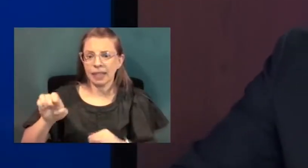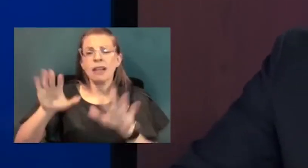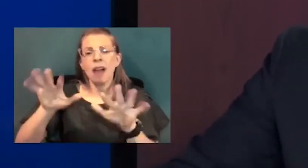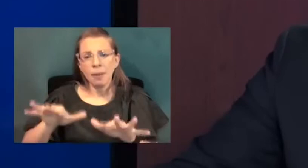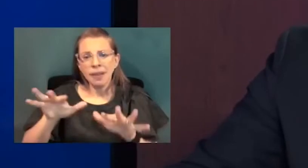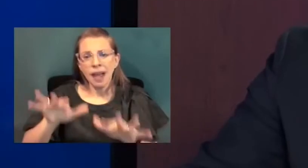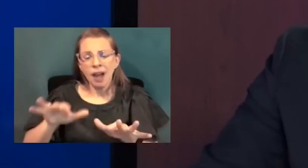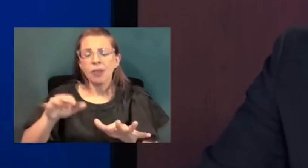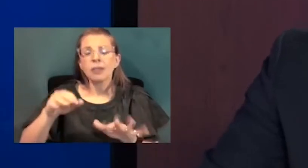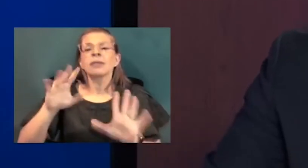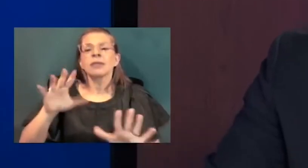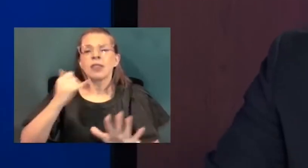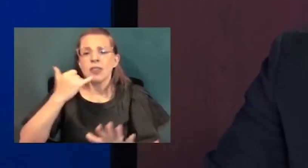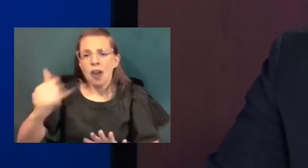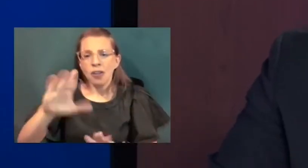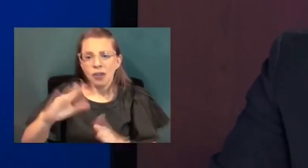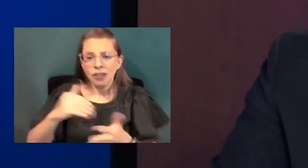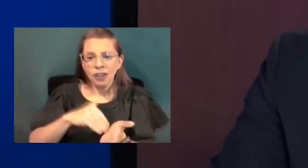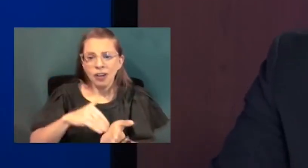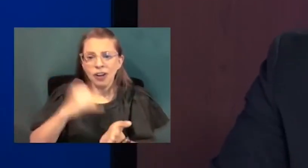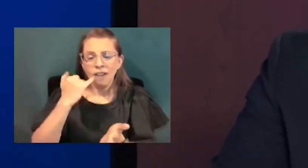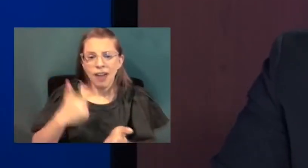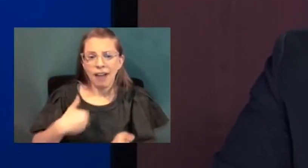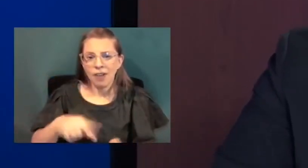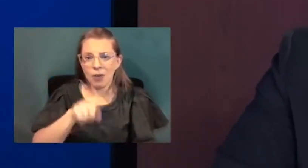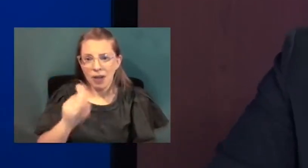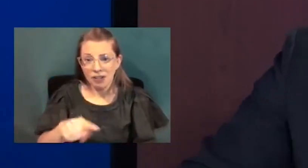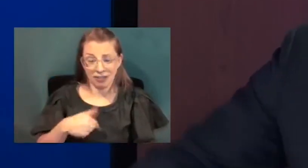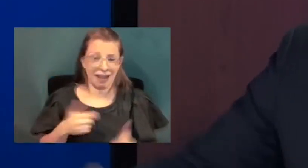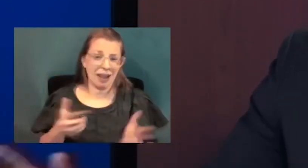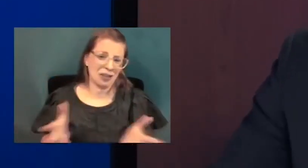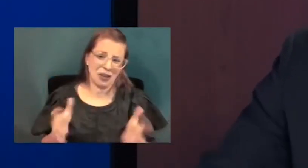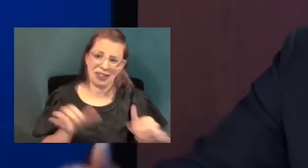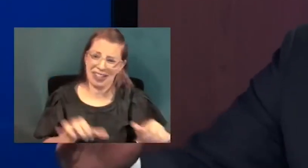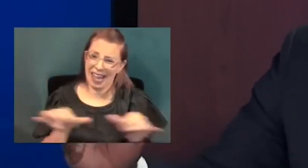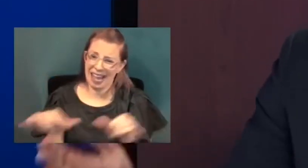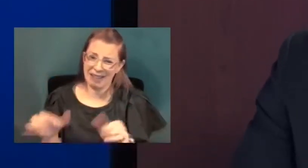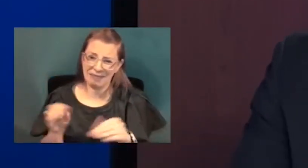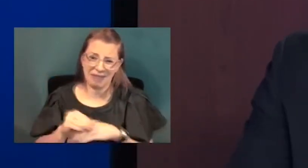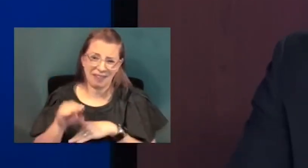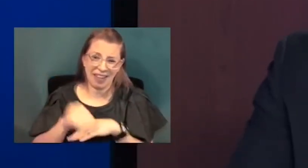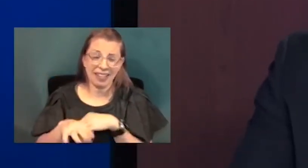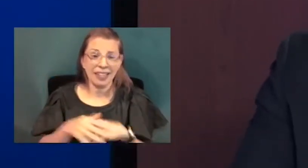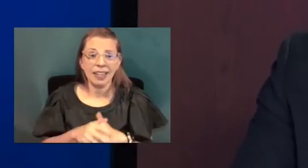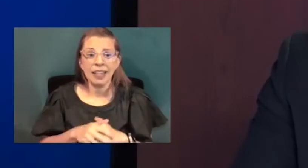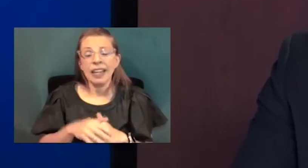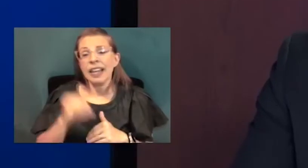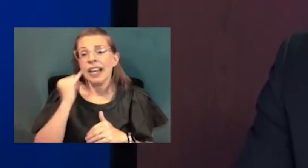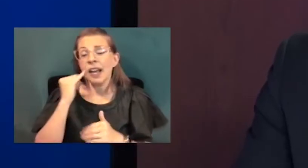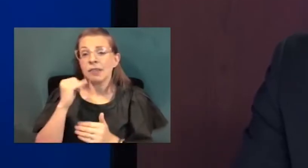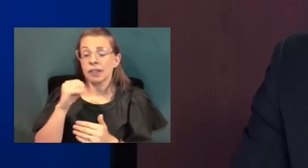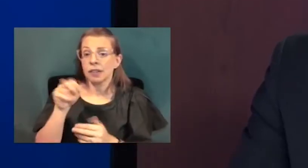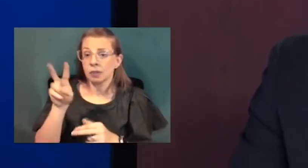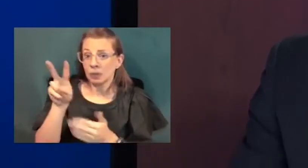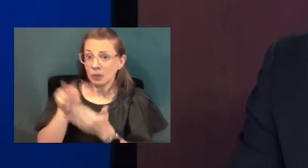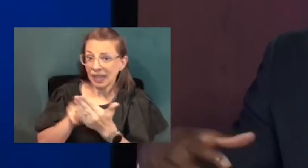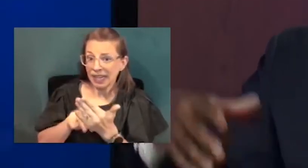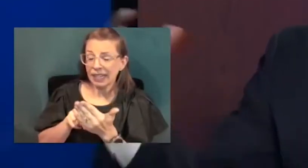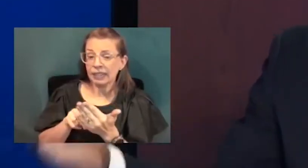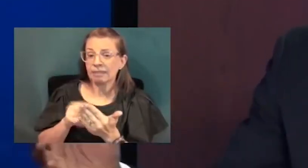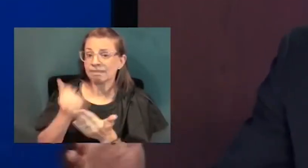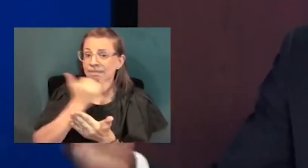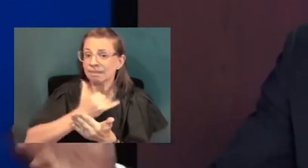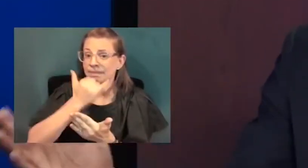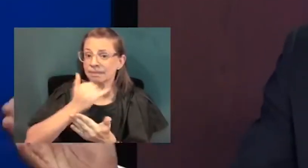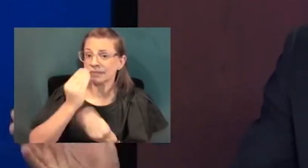or something of the sort, and I would encourage that same thing here. So if you're seeing a lot of this misinformation out in the world, really, and if